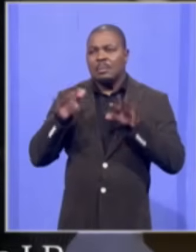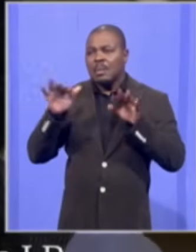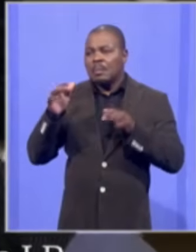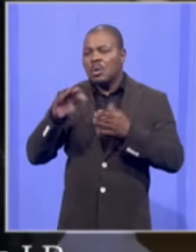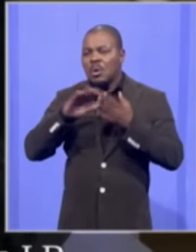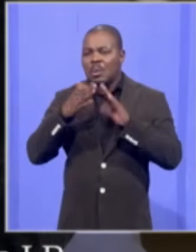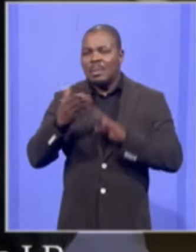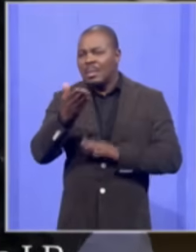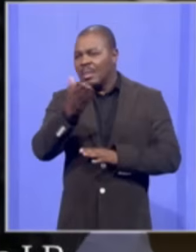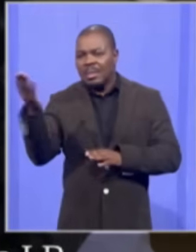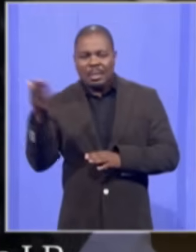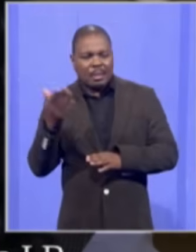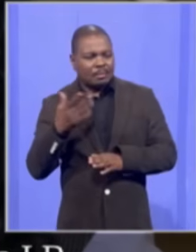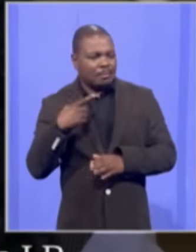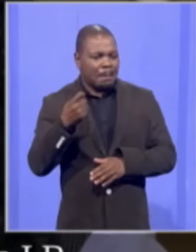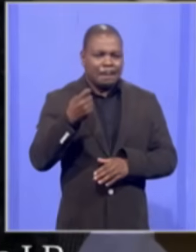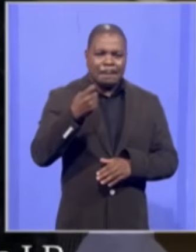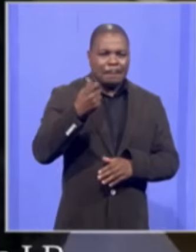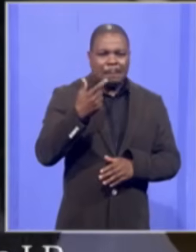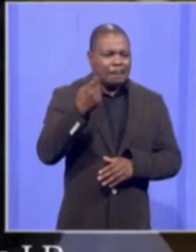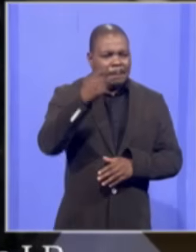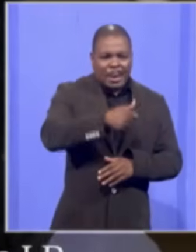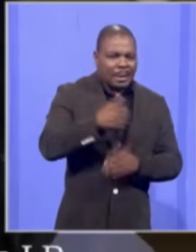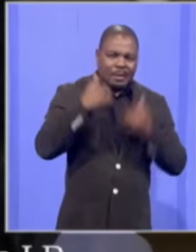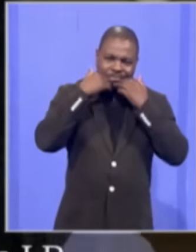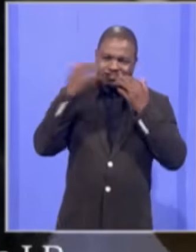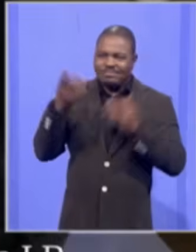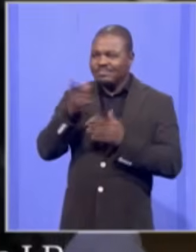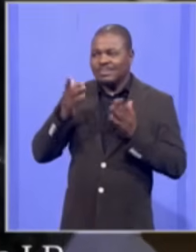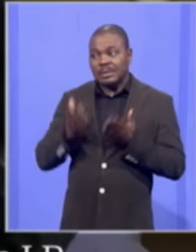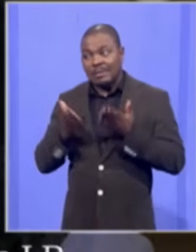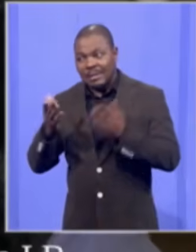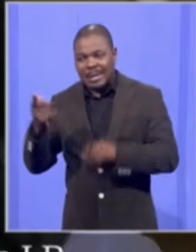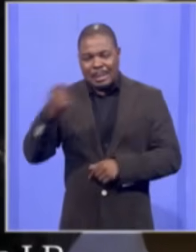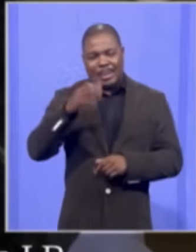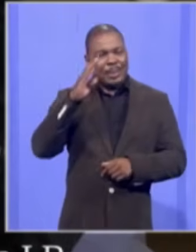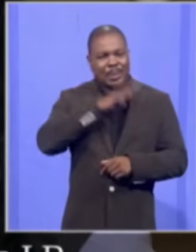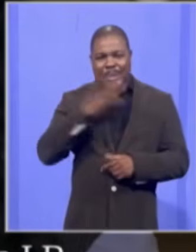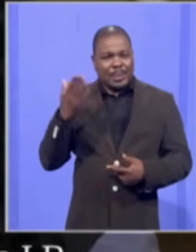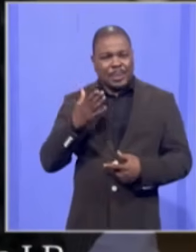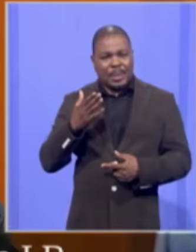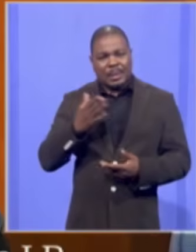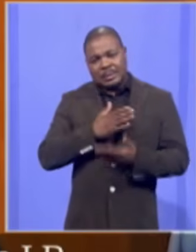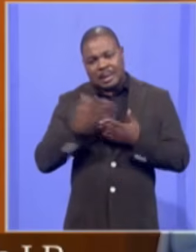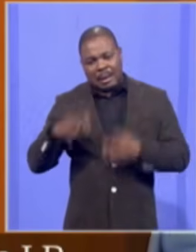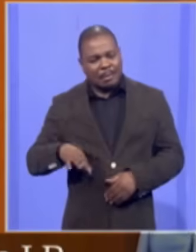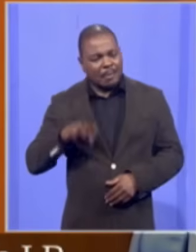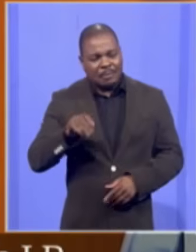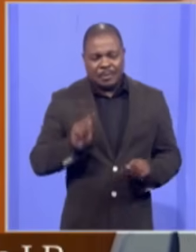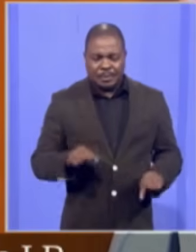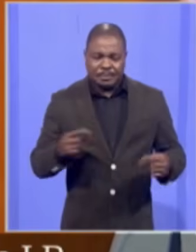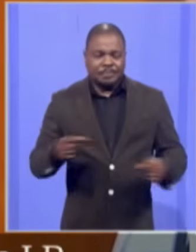our communities of not wanting to pay for services or not really being able to afford.